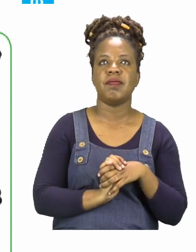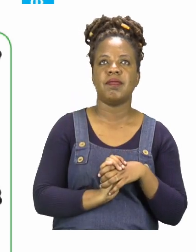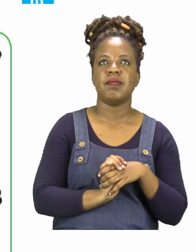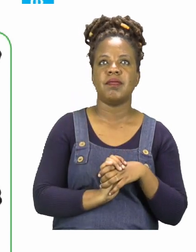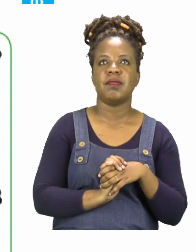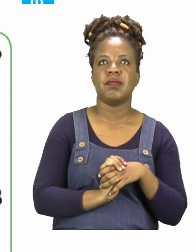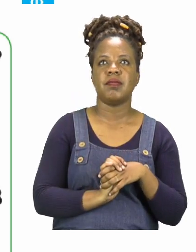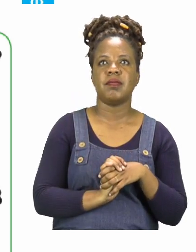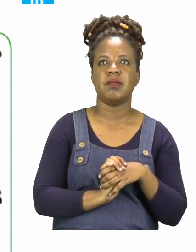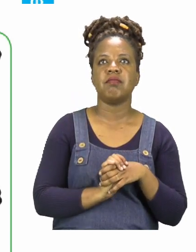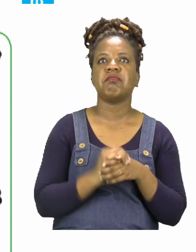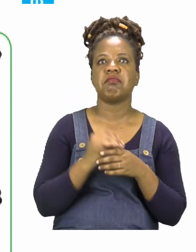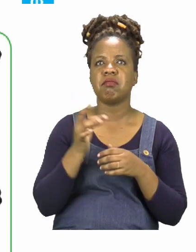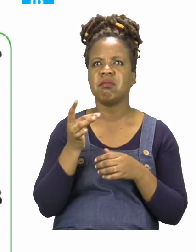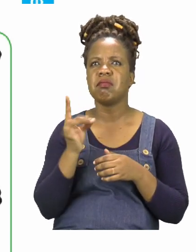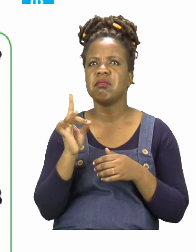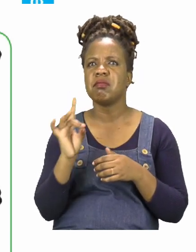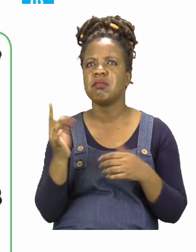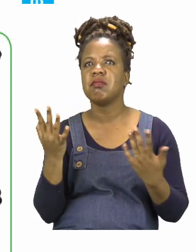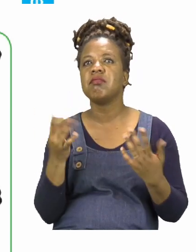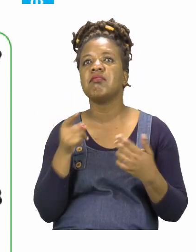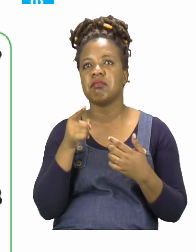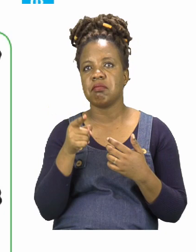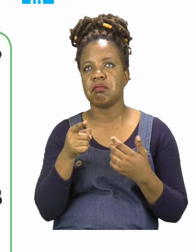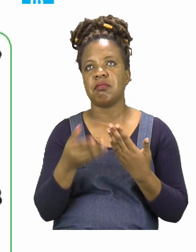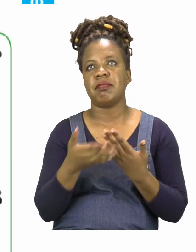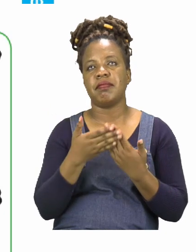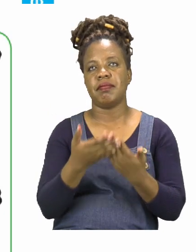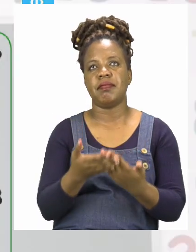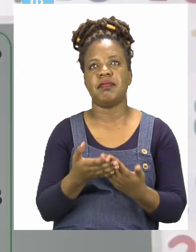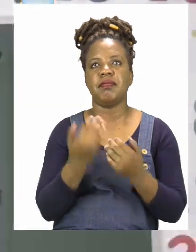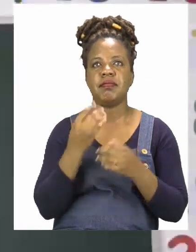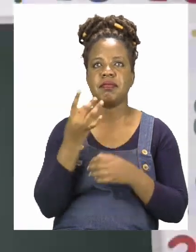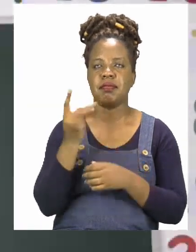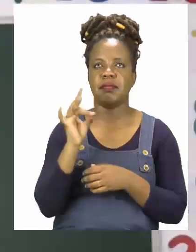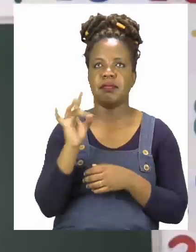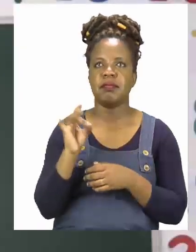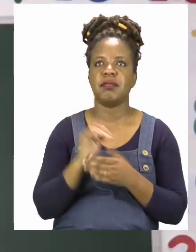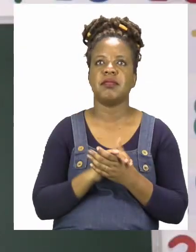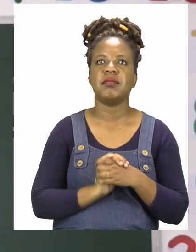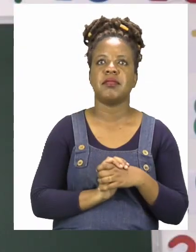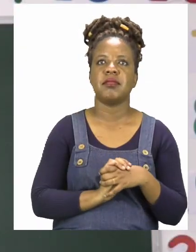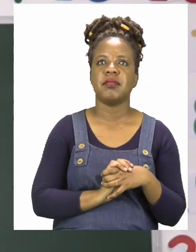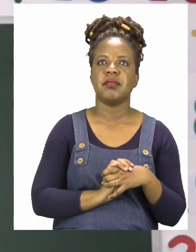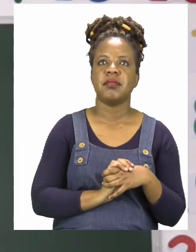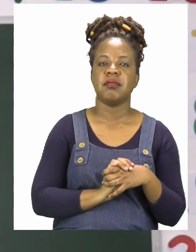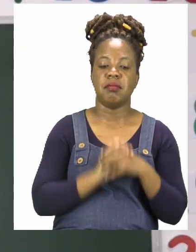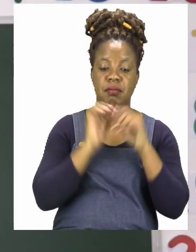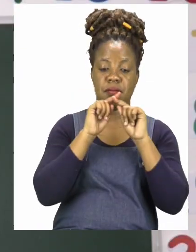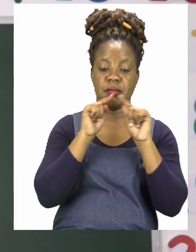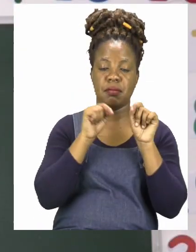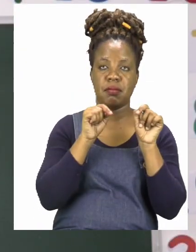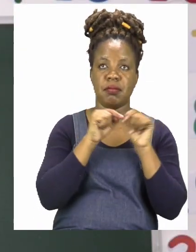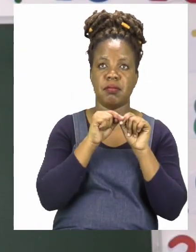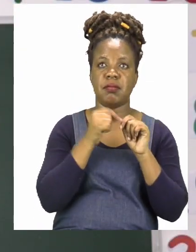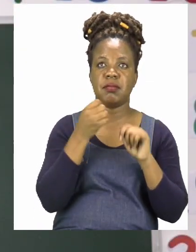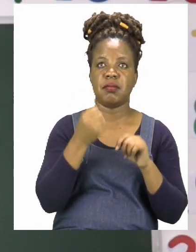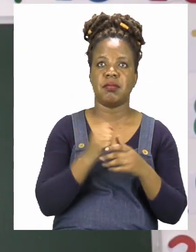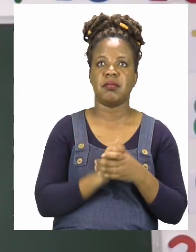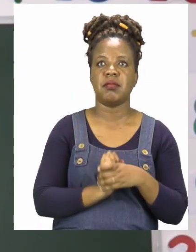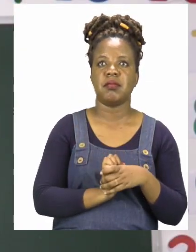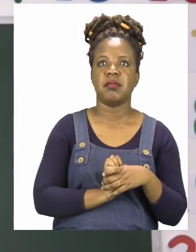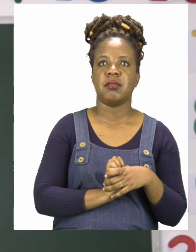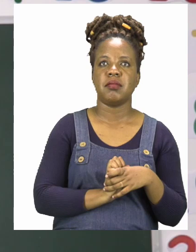says 88. So let's take a look at the board. We have our box already and we want to